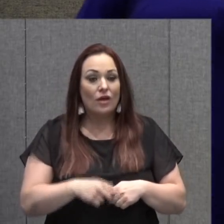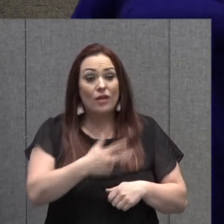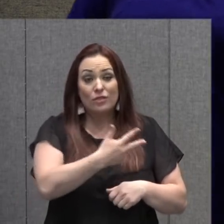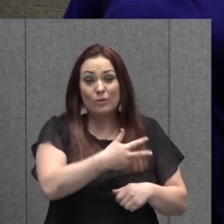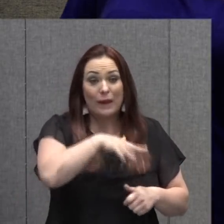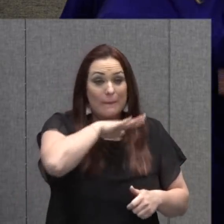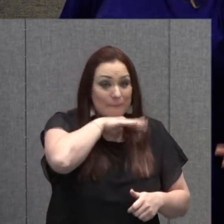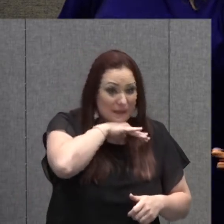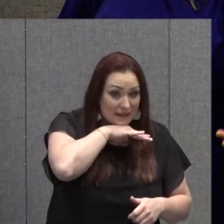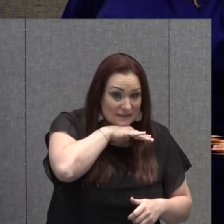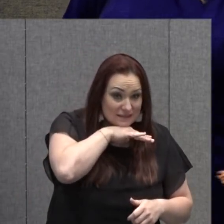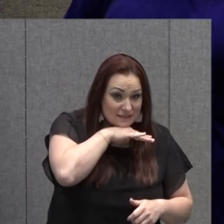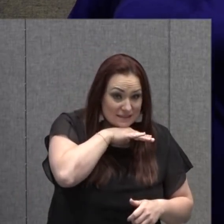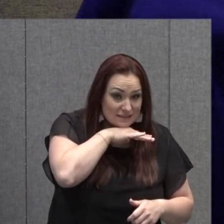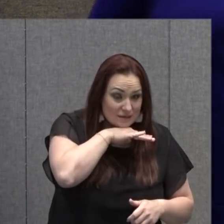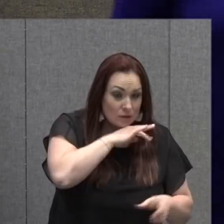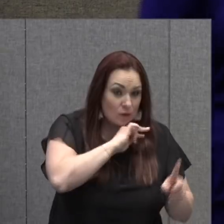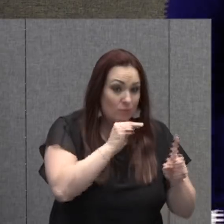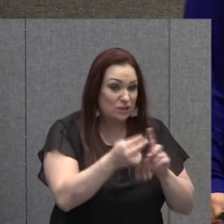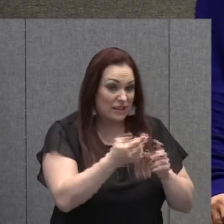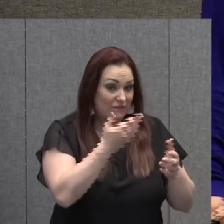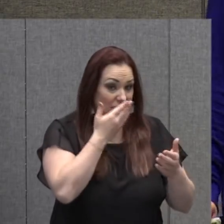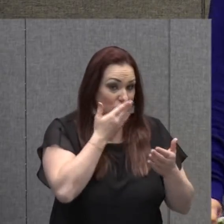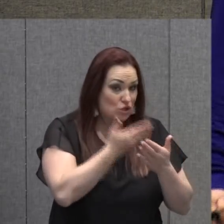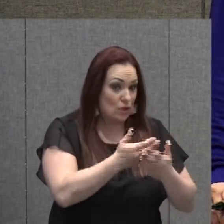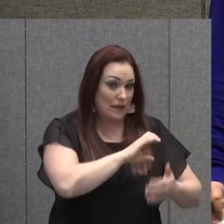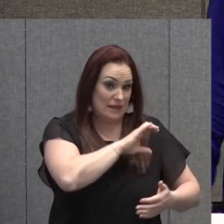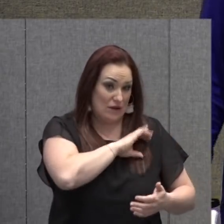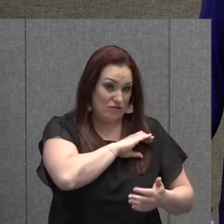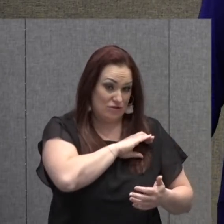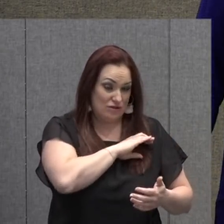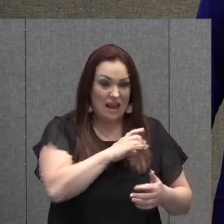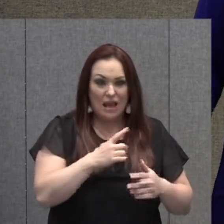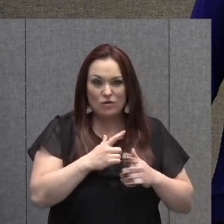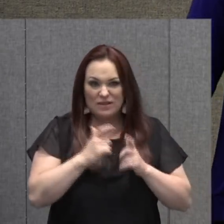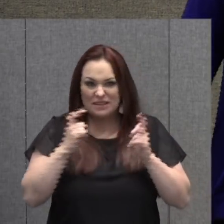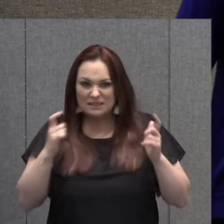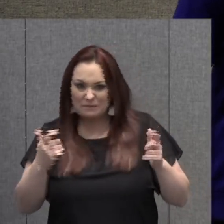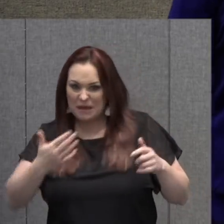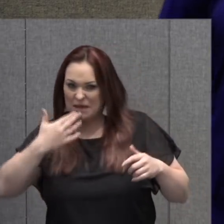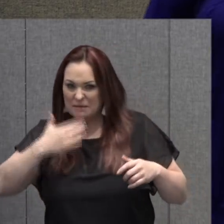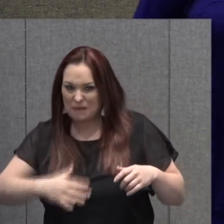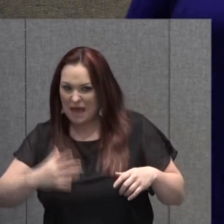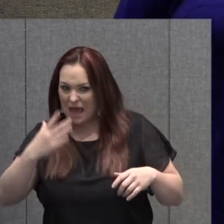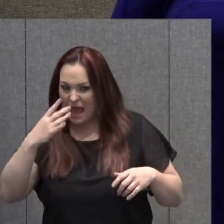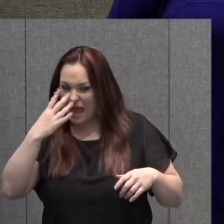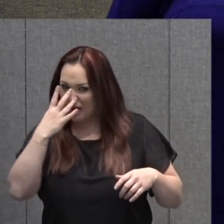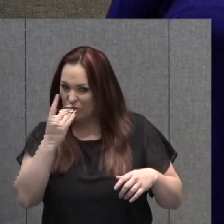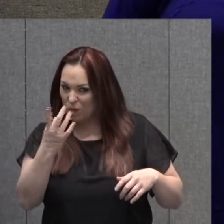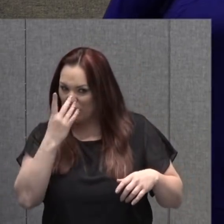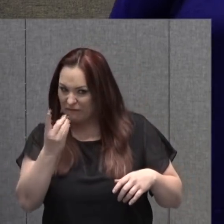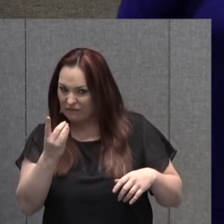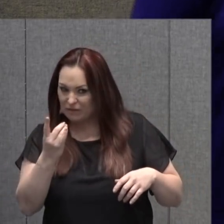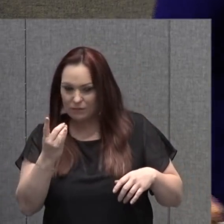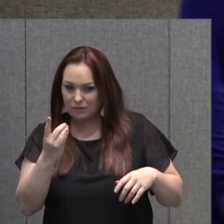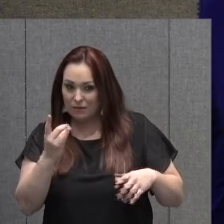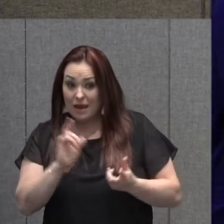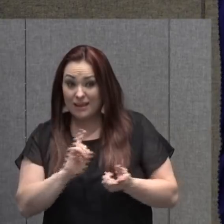were perceived as the good characters, and the big bad wolf was the bad character. I can change that up if I